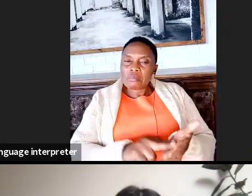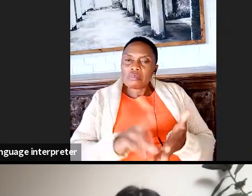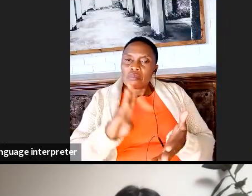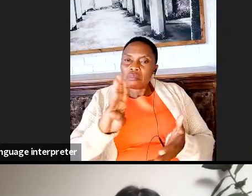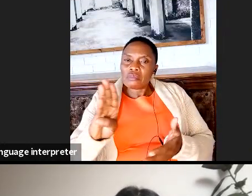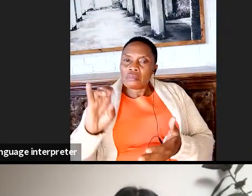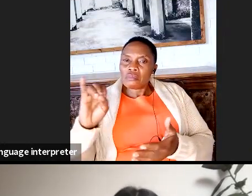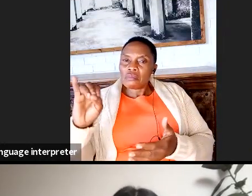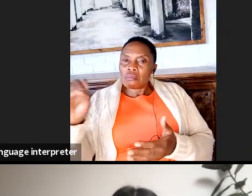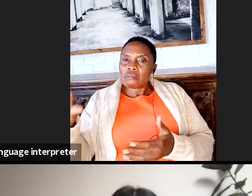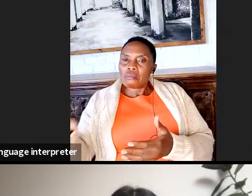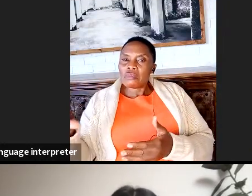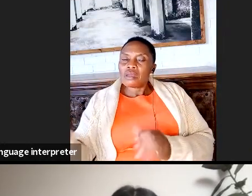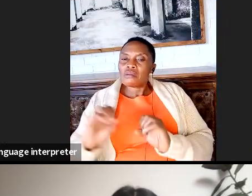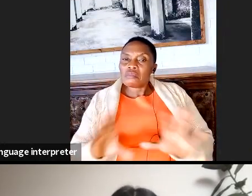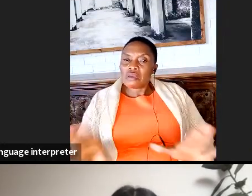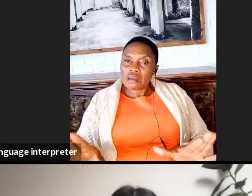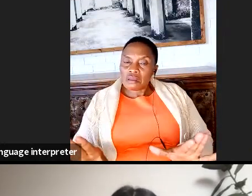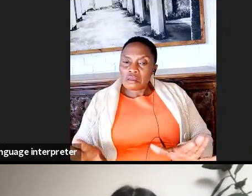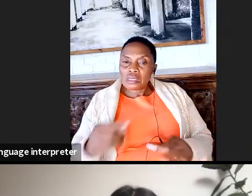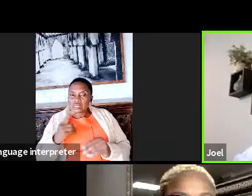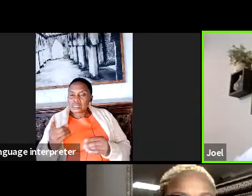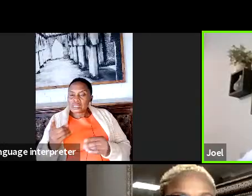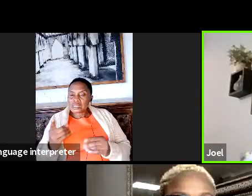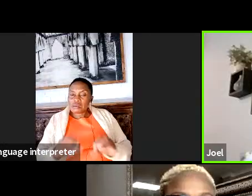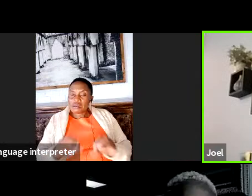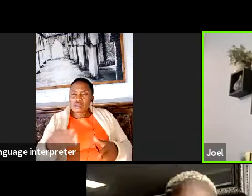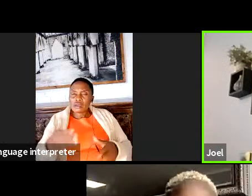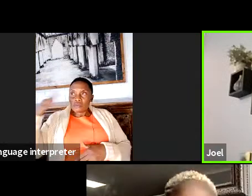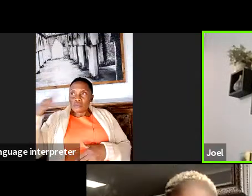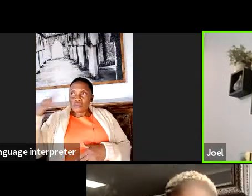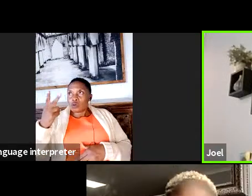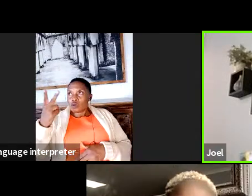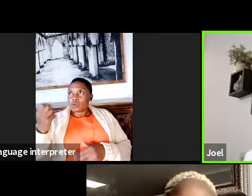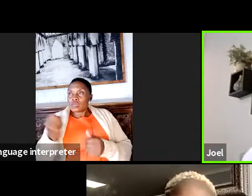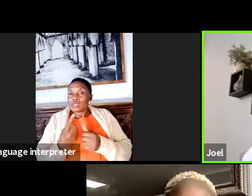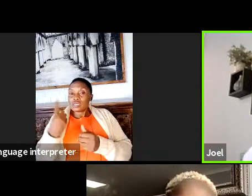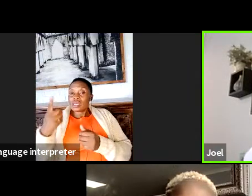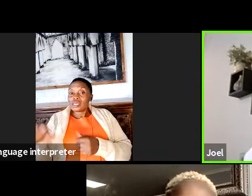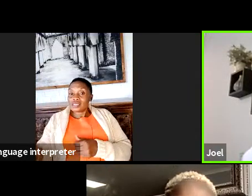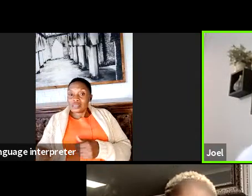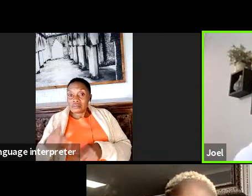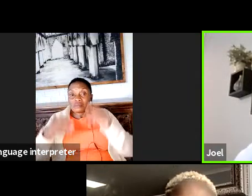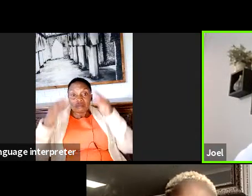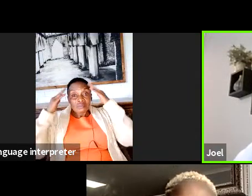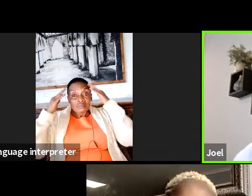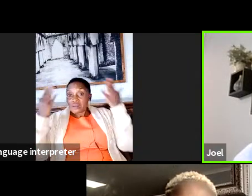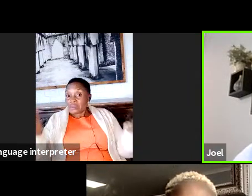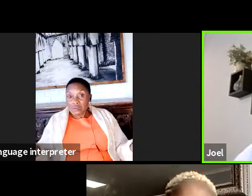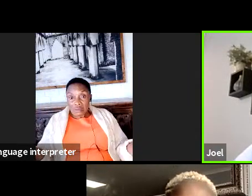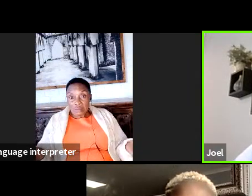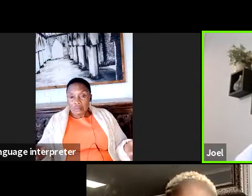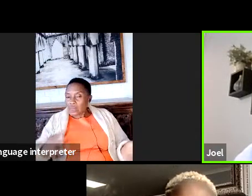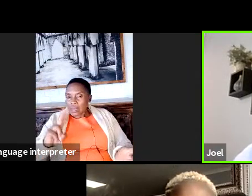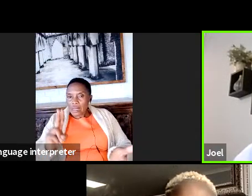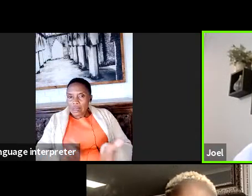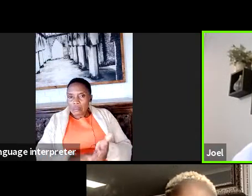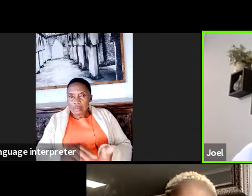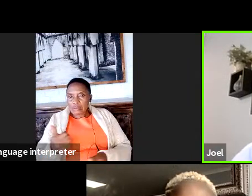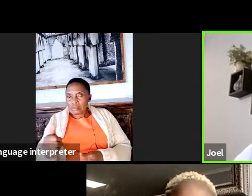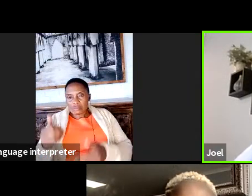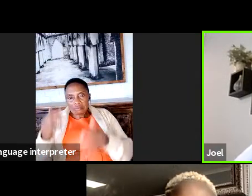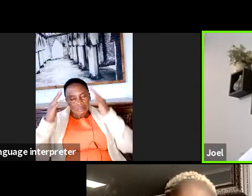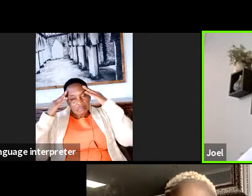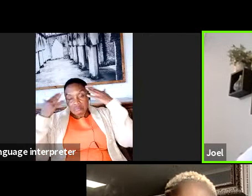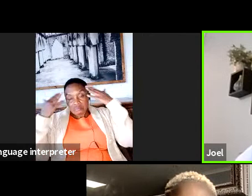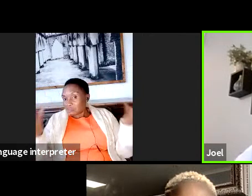conflicting opinions on, and that was in 2019. So no one still knows whether the e-transaction bill for Sierra Leone was passed or